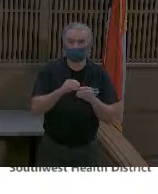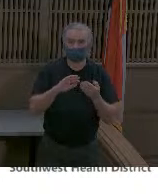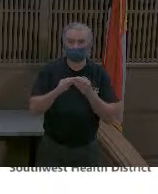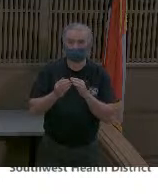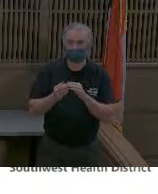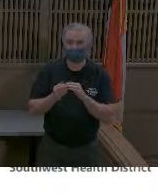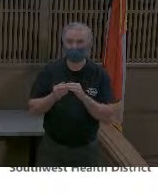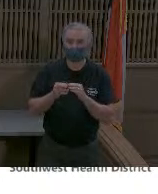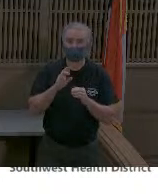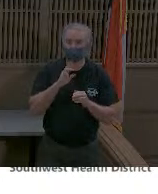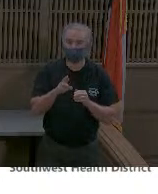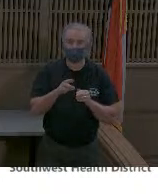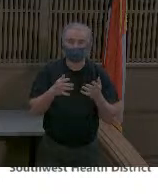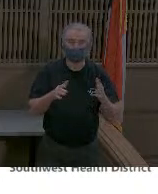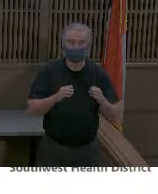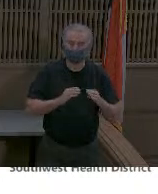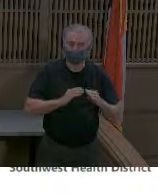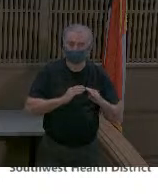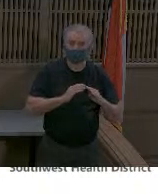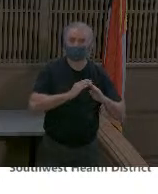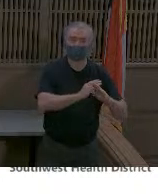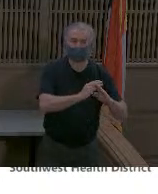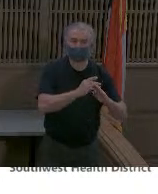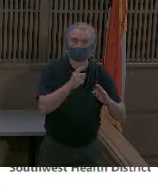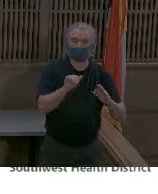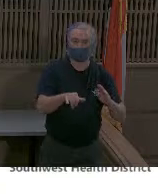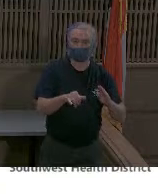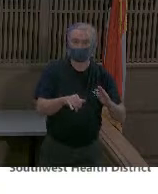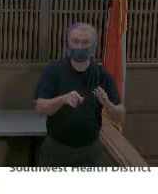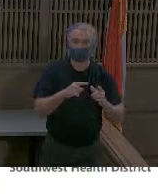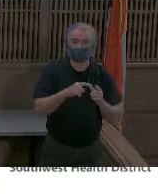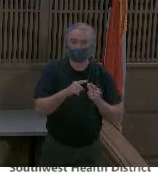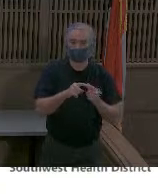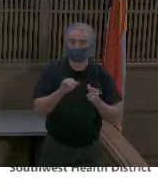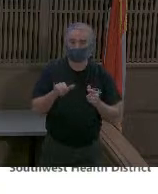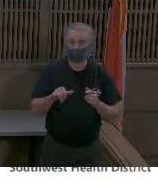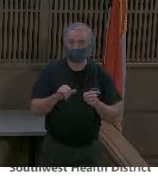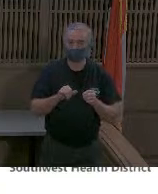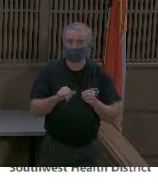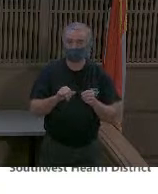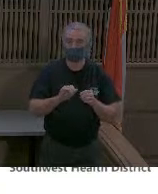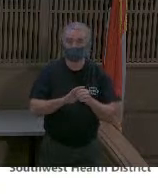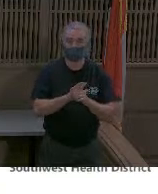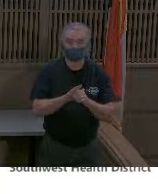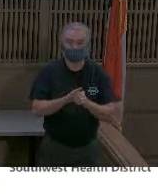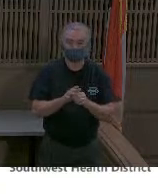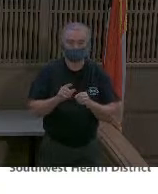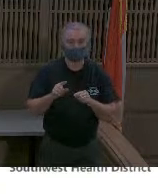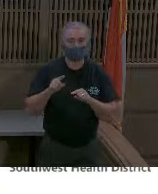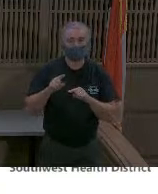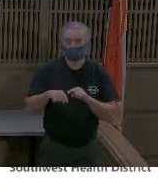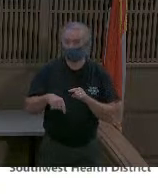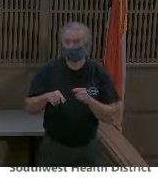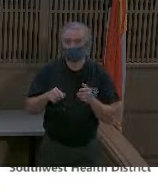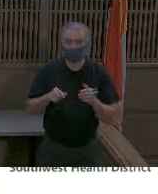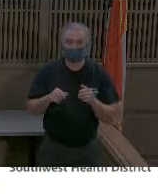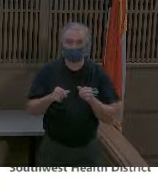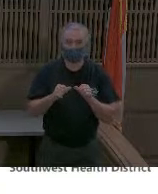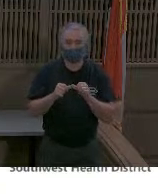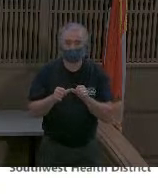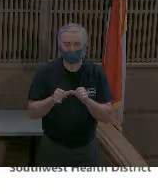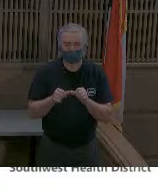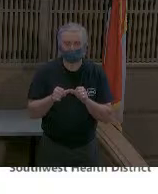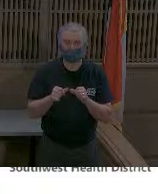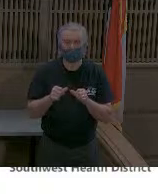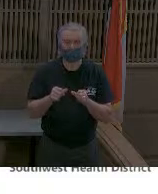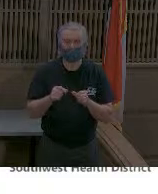a germ. Therefore, the germ has a reduced number of options to move